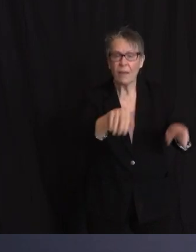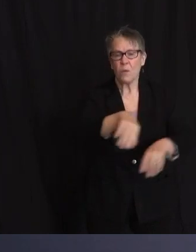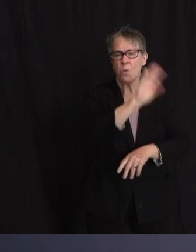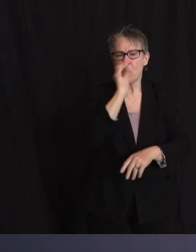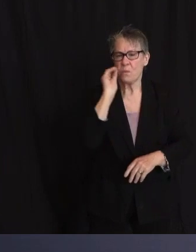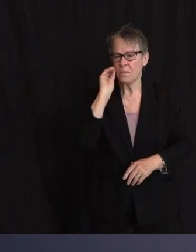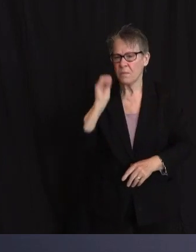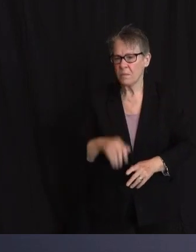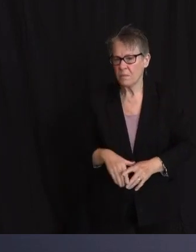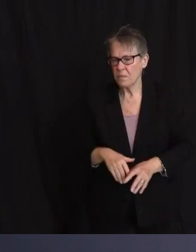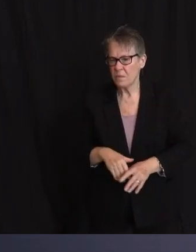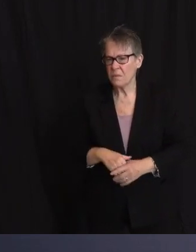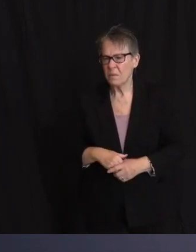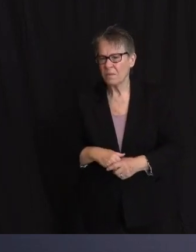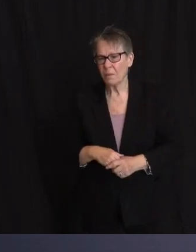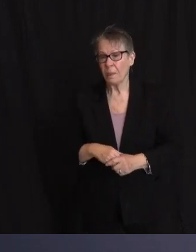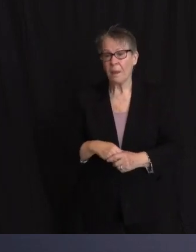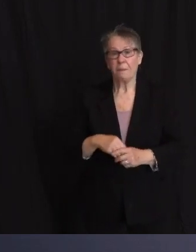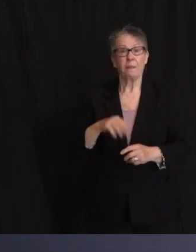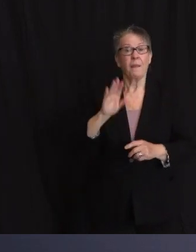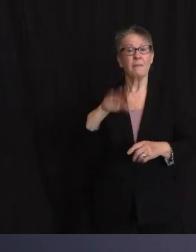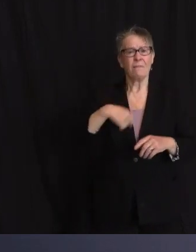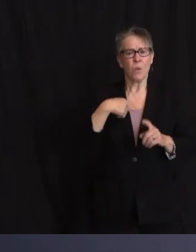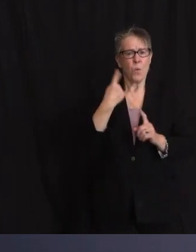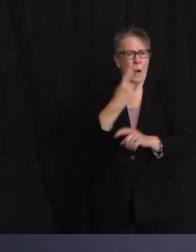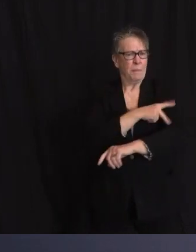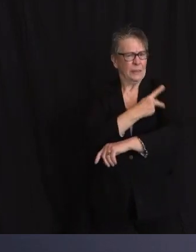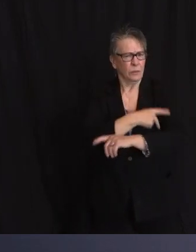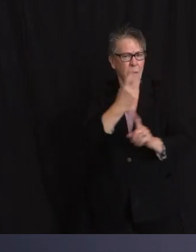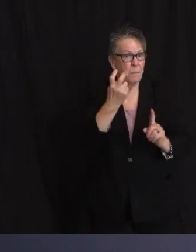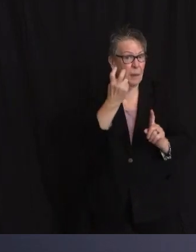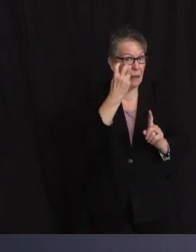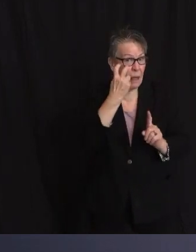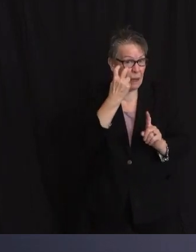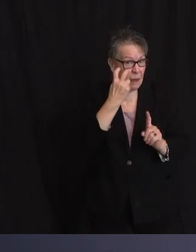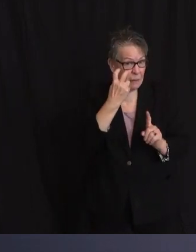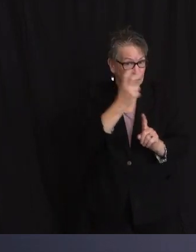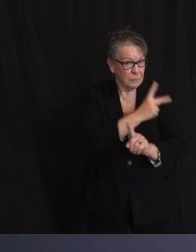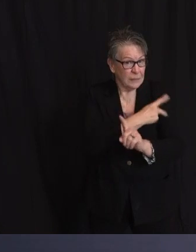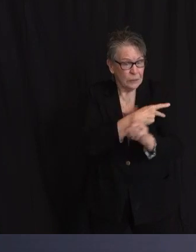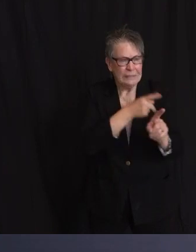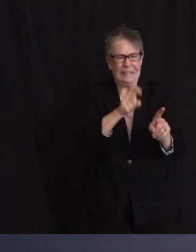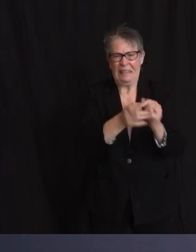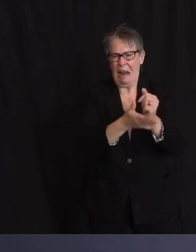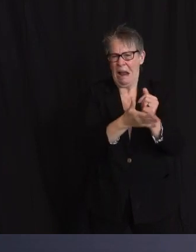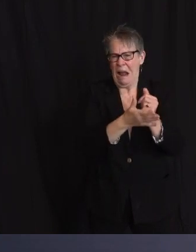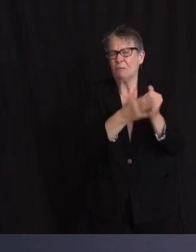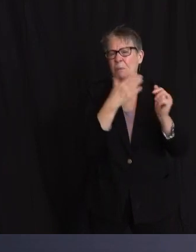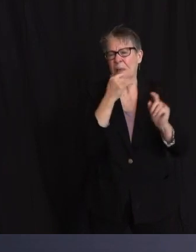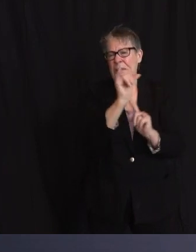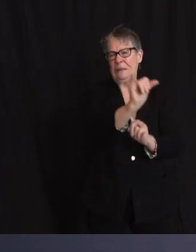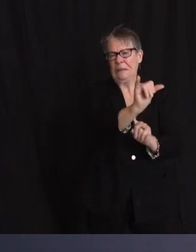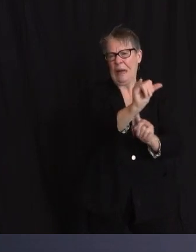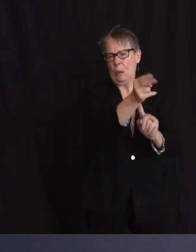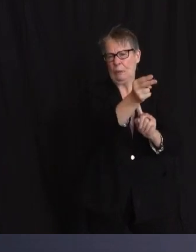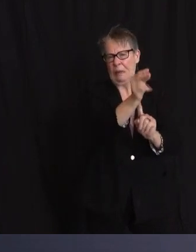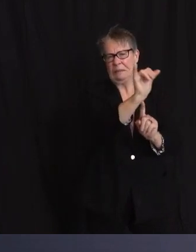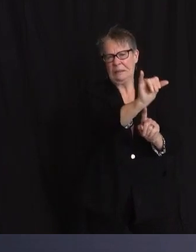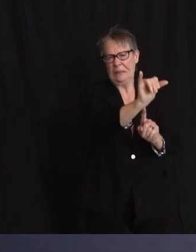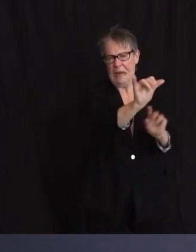diabetes, hypertension, and asthma. We have patients with significant mental health disorders,